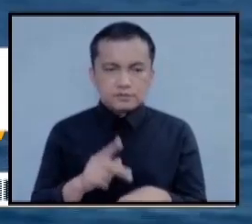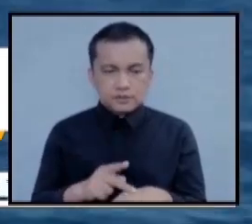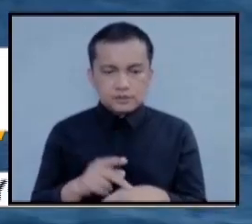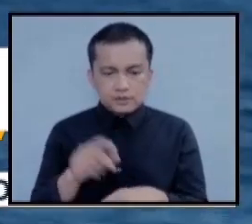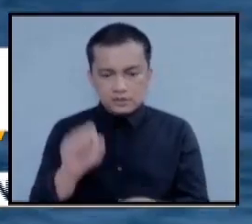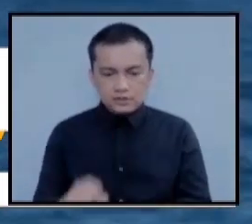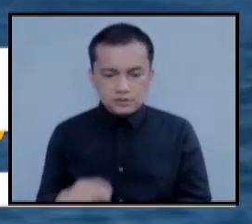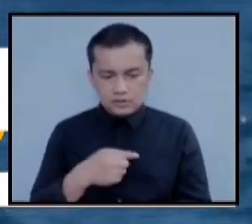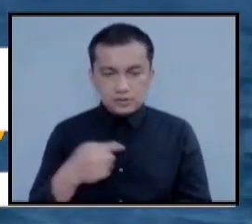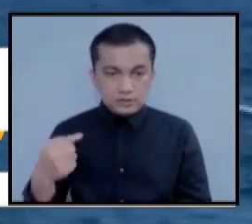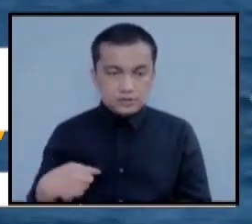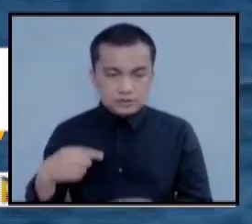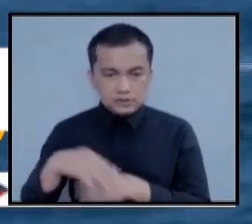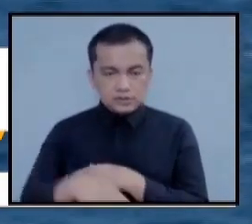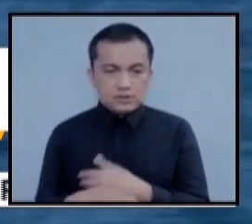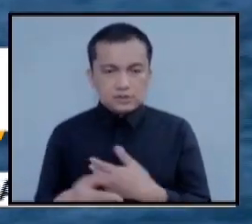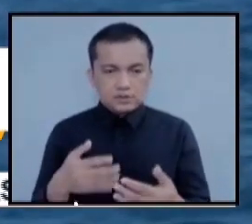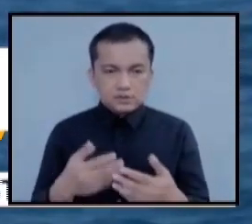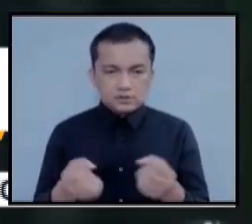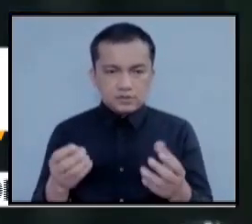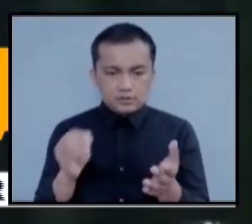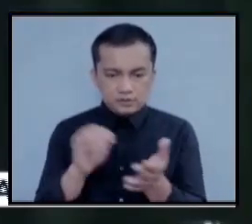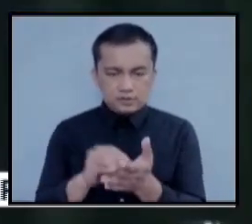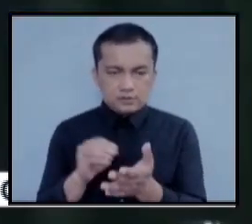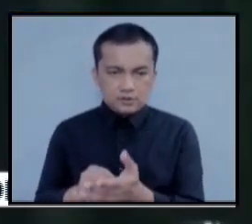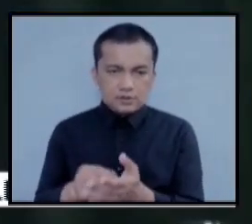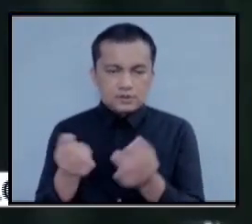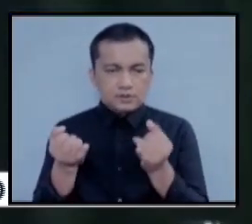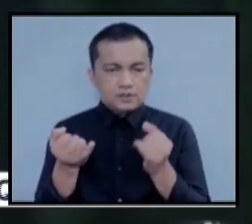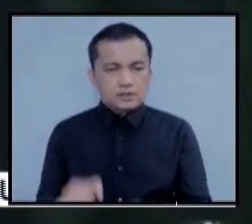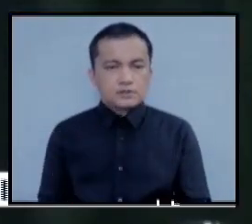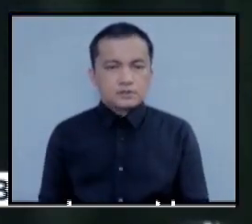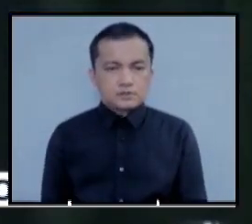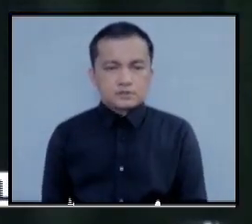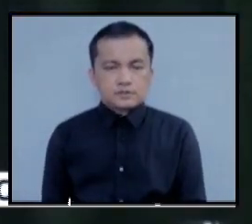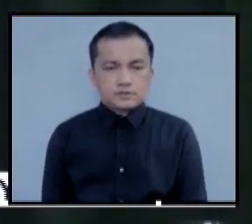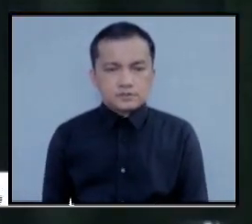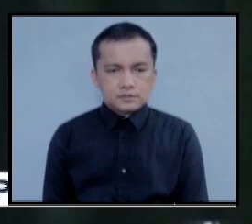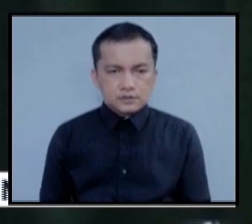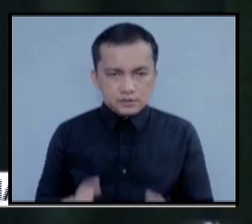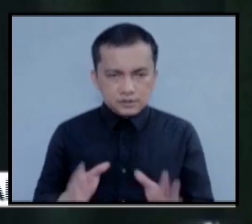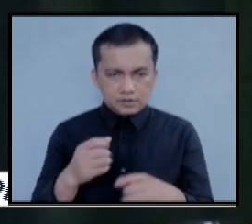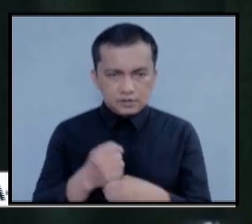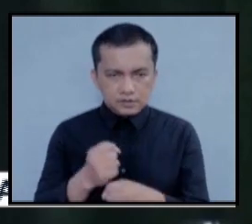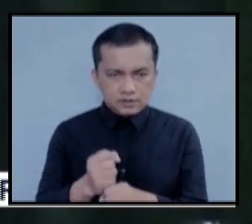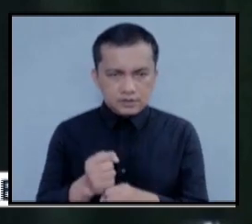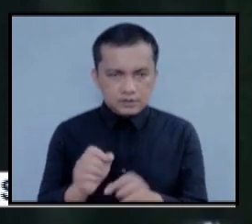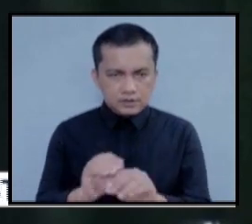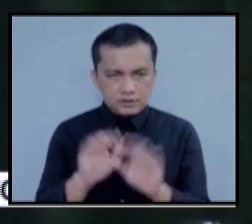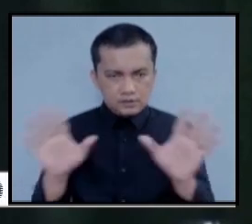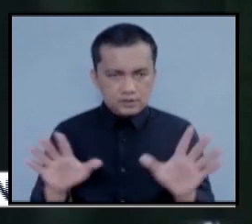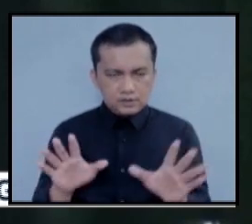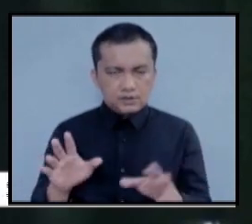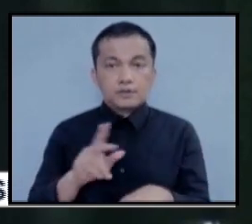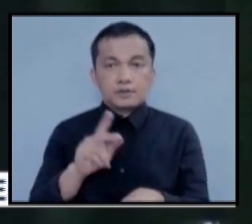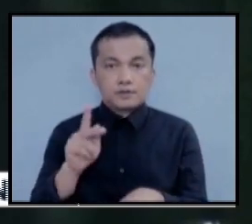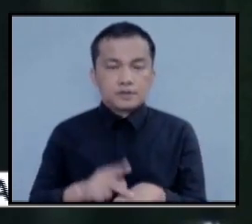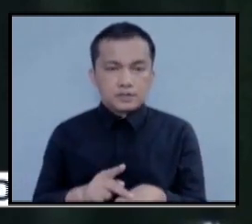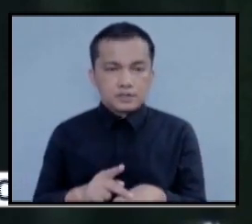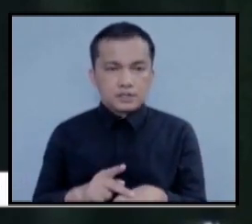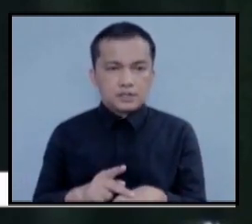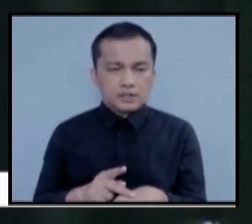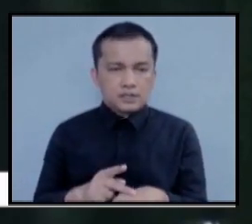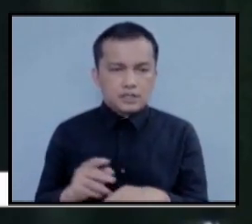kabila ng maraming naitalang insidente. Let me make it very, very clear. The Philippines acts for its